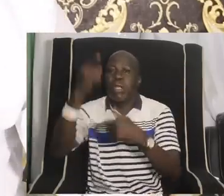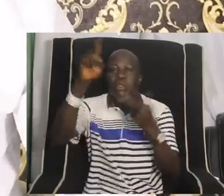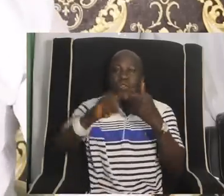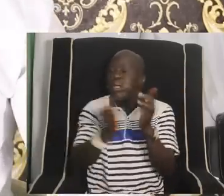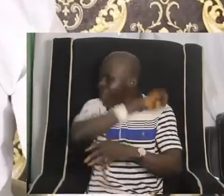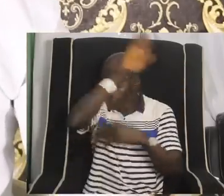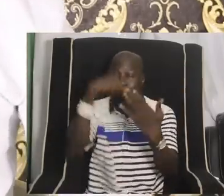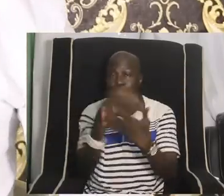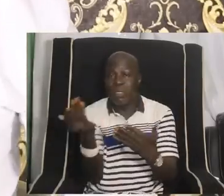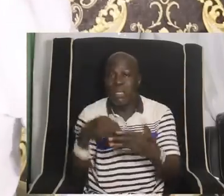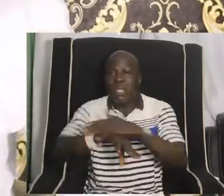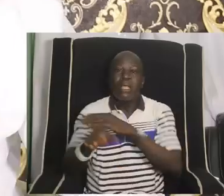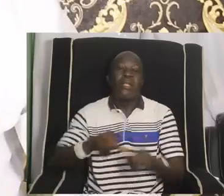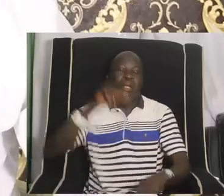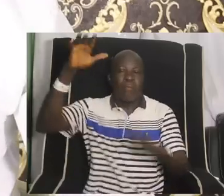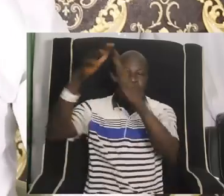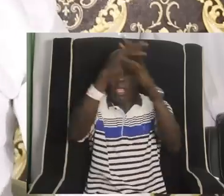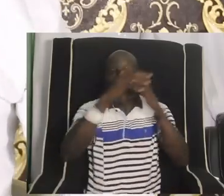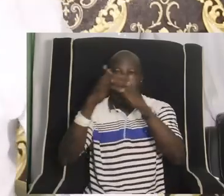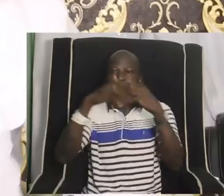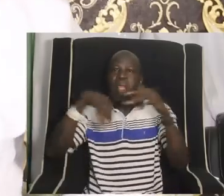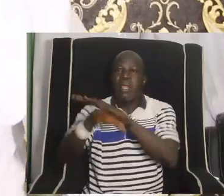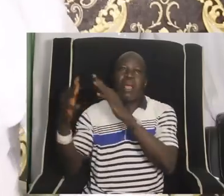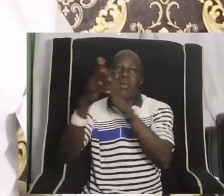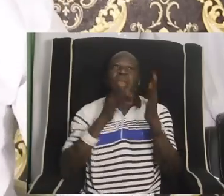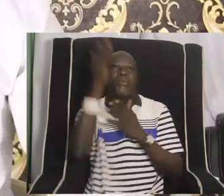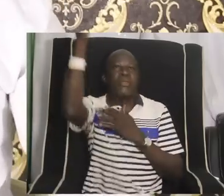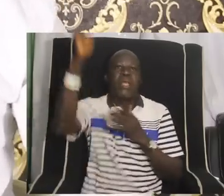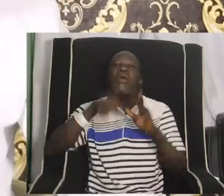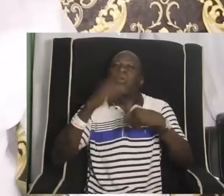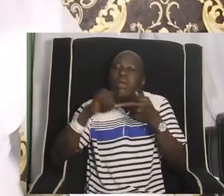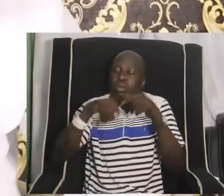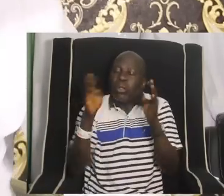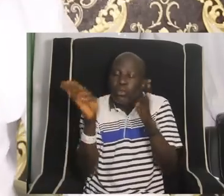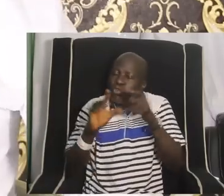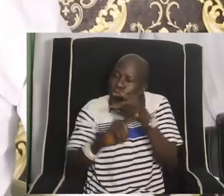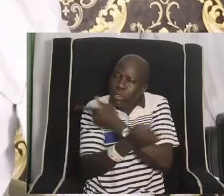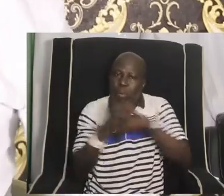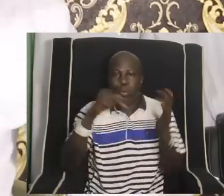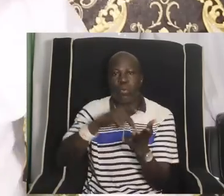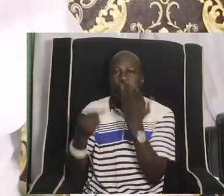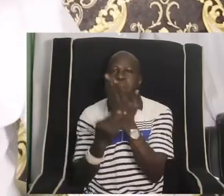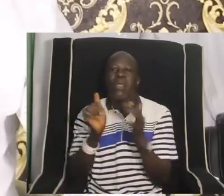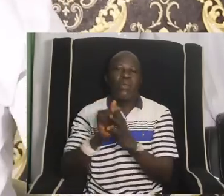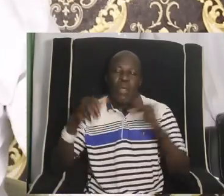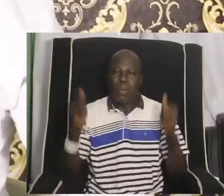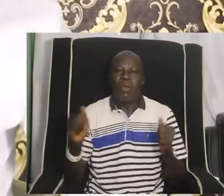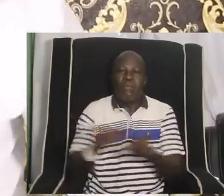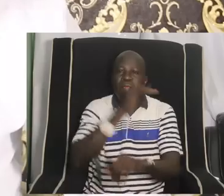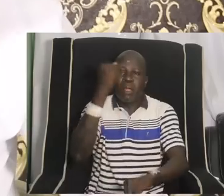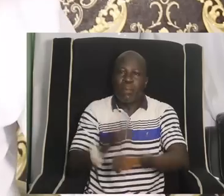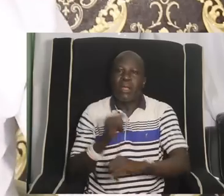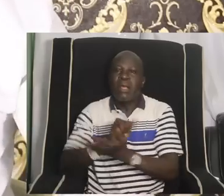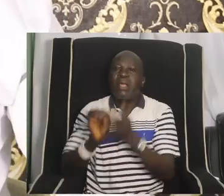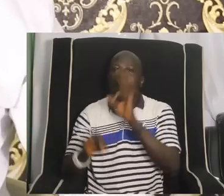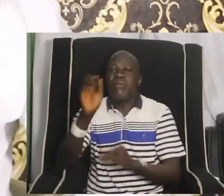miss it. You must not miss in London. In London. If you are there, go to this school. Oh, my God. Ni Ibadan.